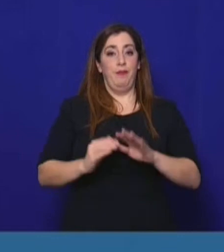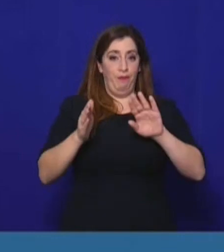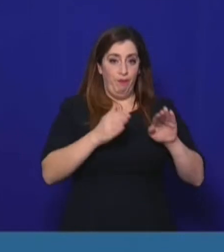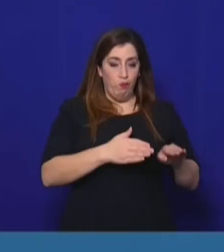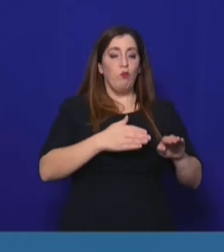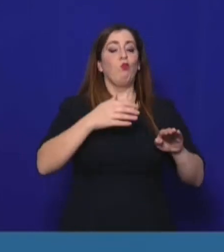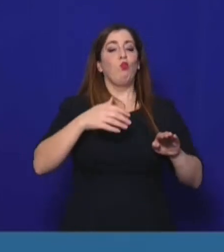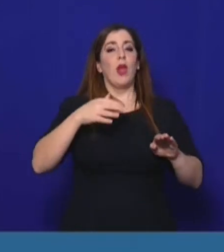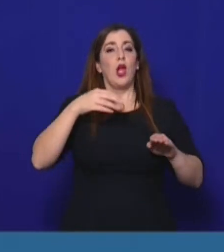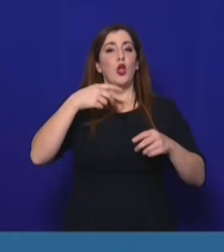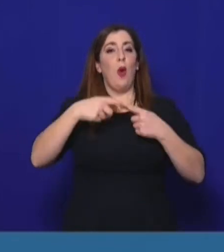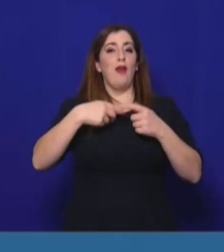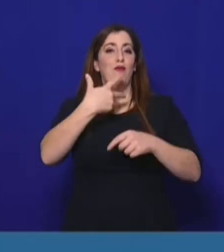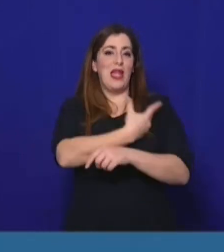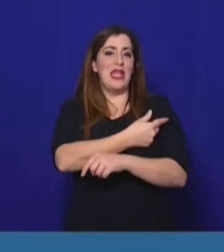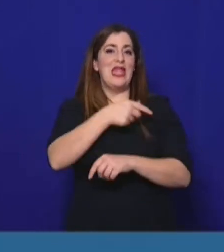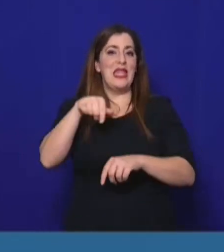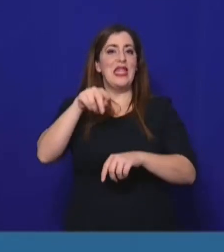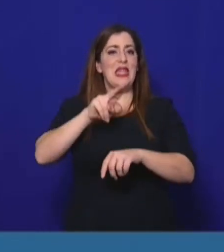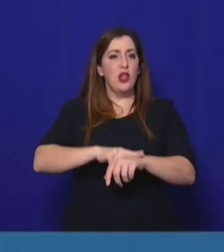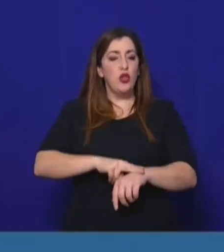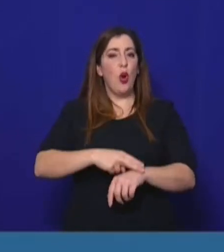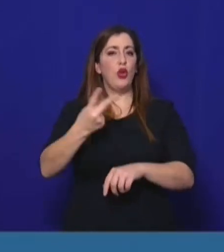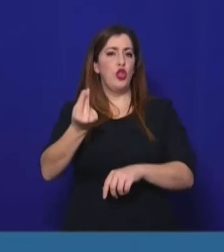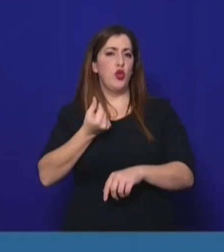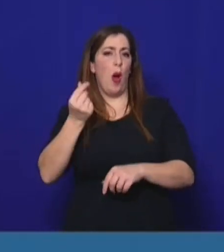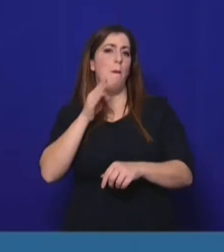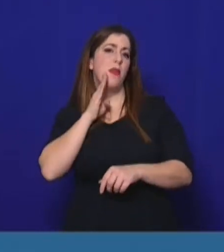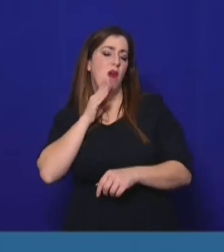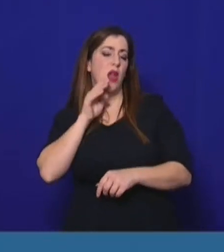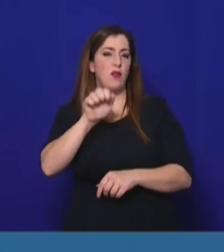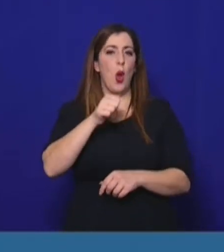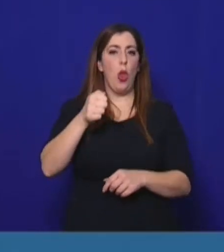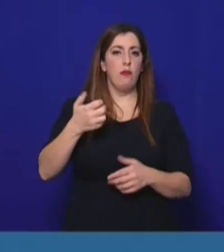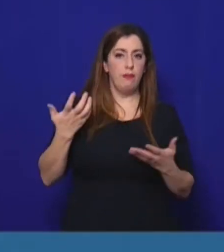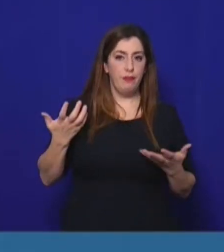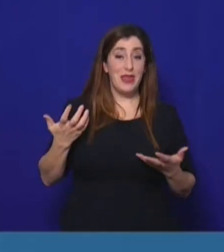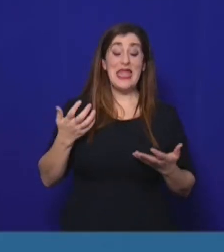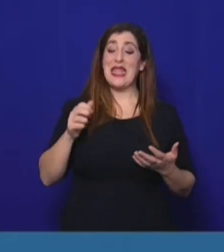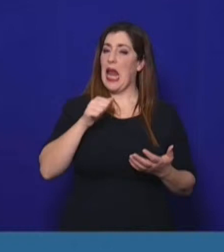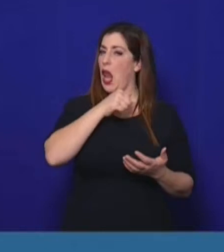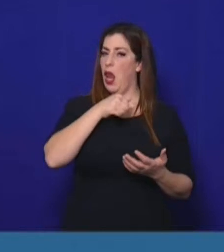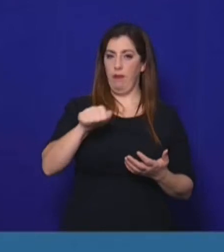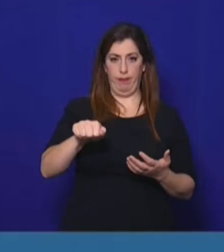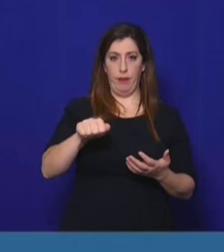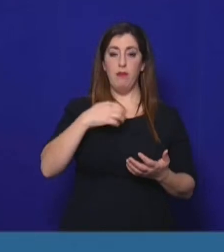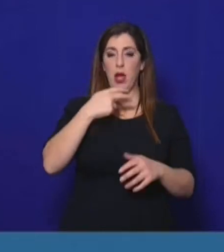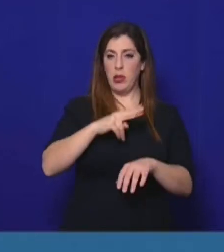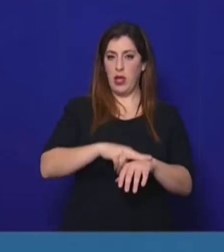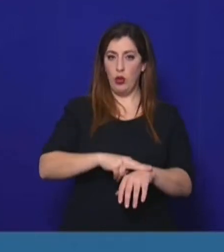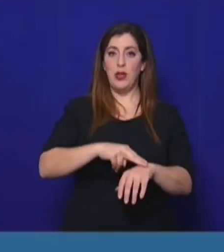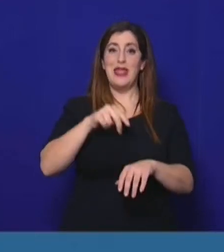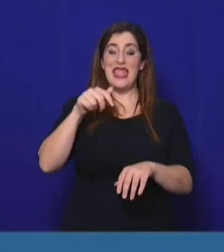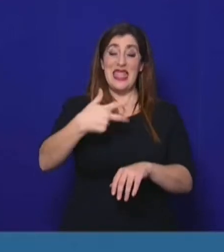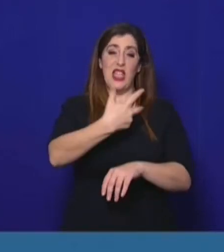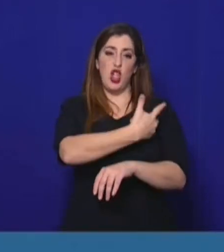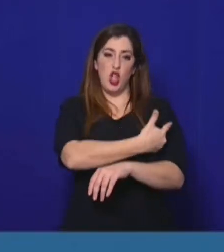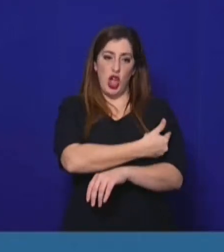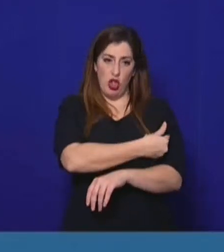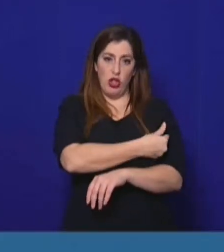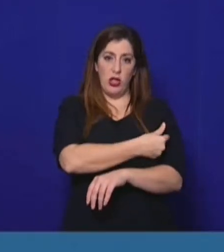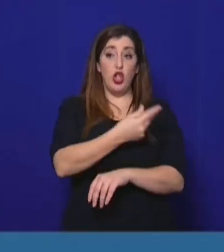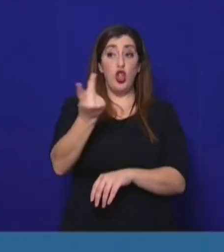il-vaccine ġiet mixtrija mill-Gvern Malti, spejjeż tal-Gvern Malti, kulħadd ħajjieħu